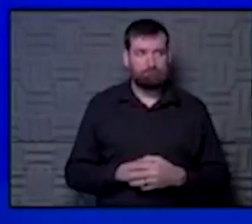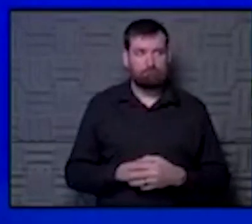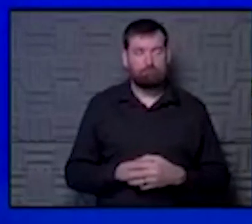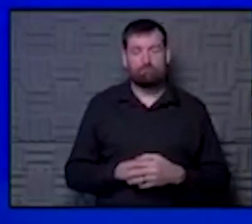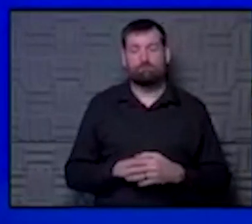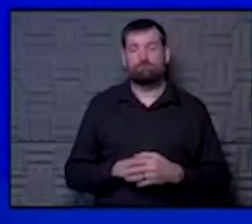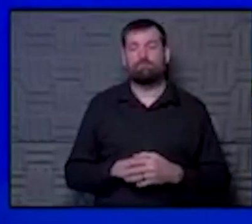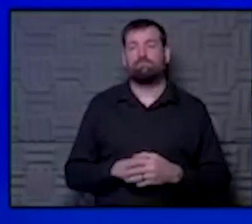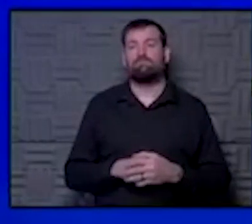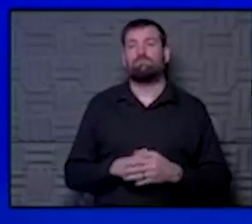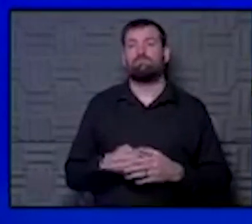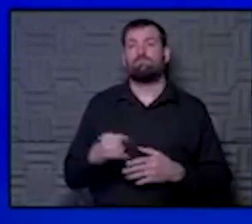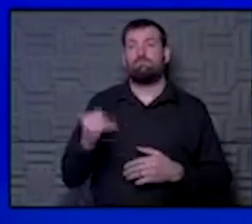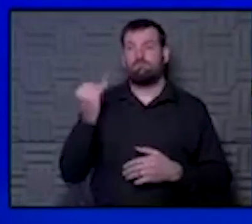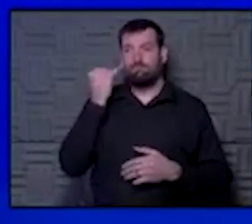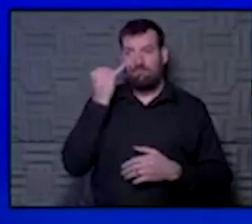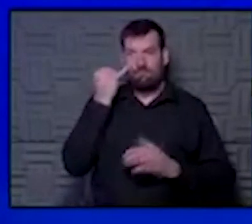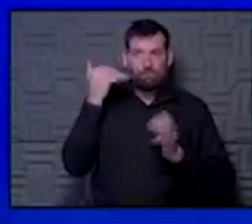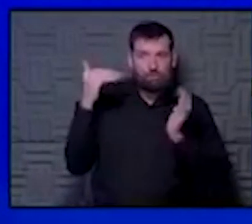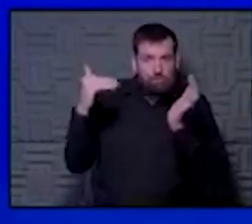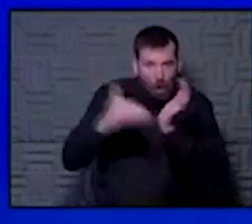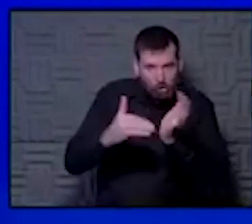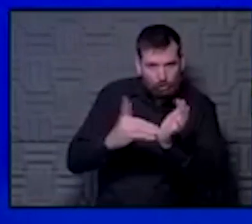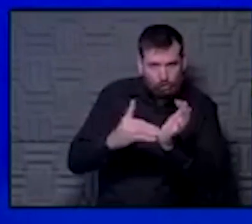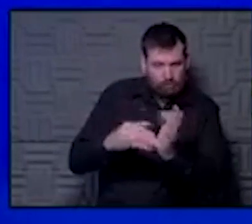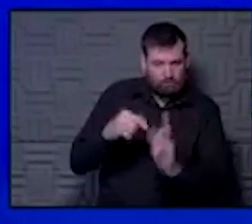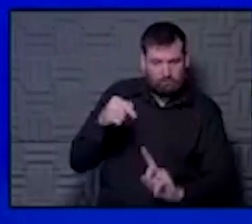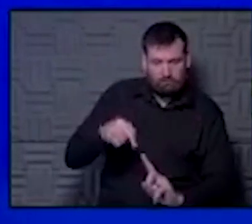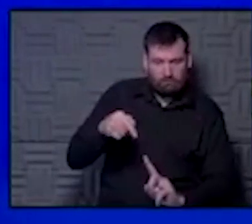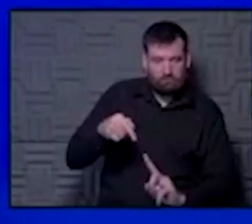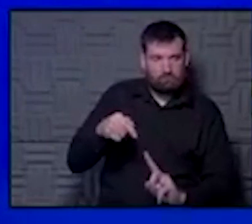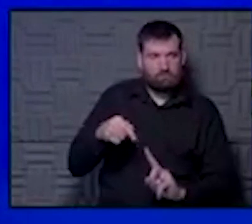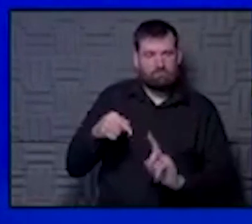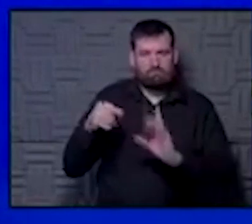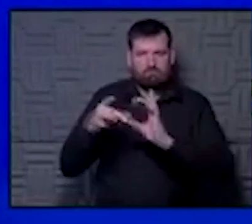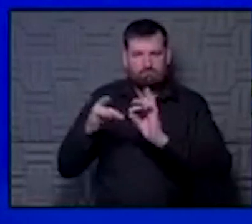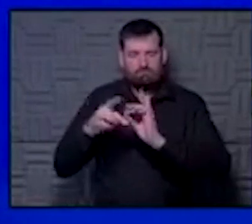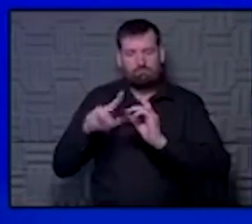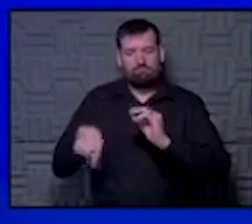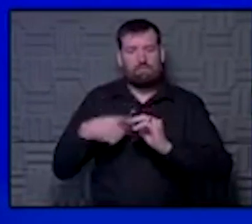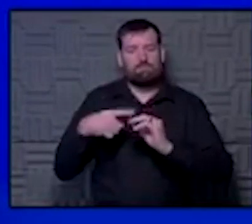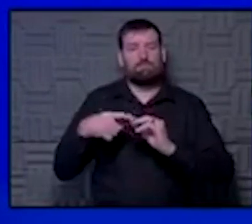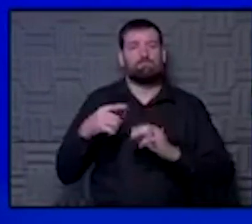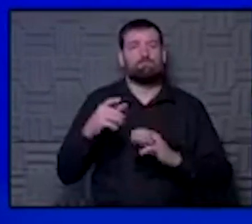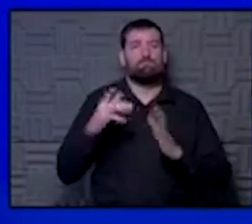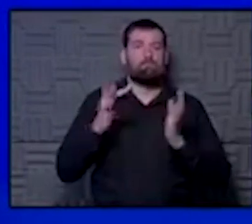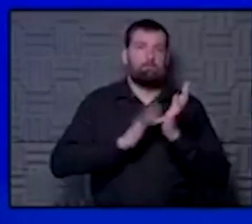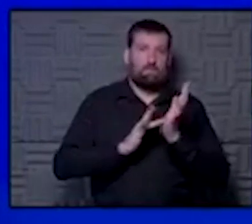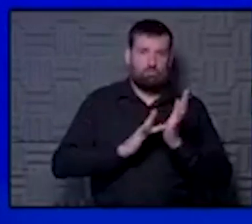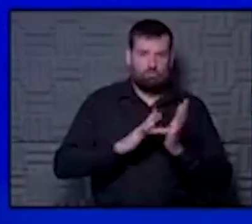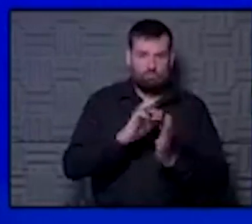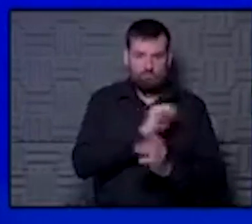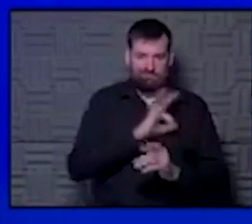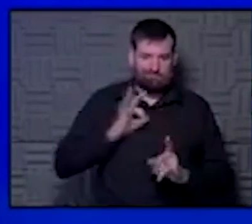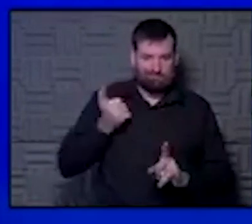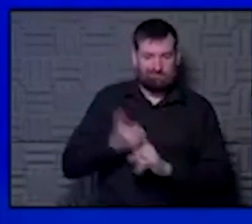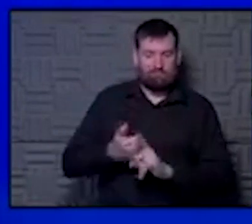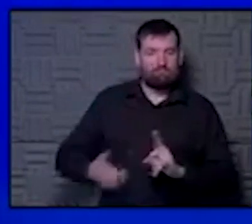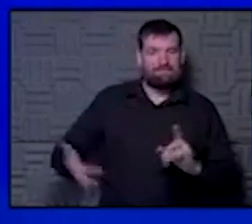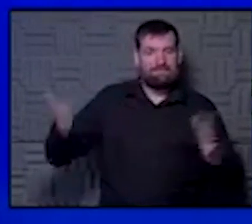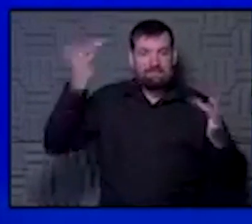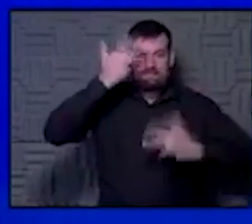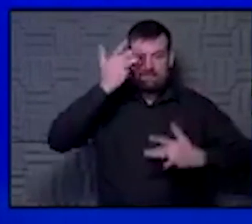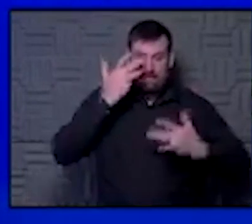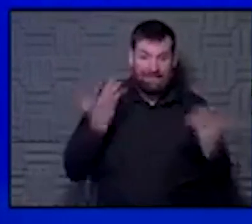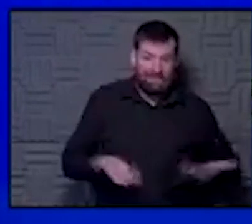They are saying if doctors, which I think is the first point of clarification, when you're talking about medical personnel getting sick here